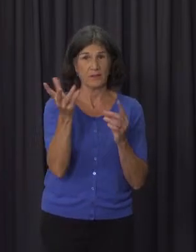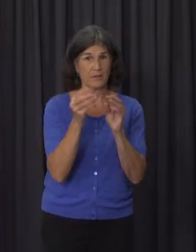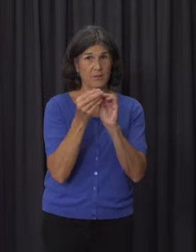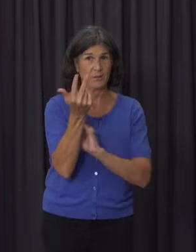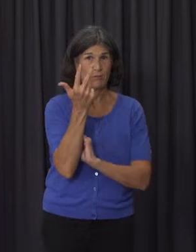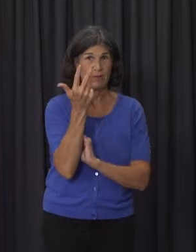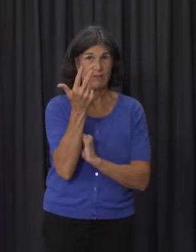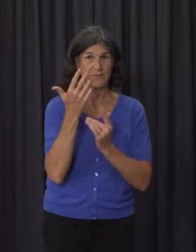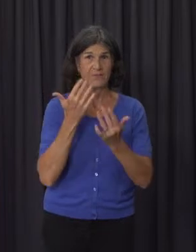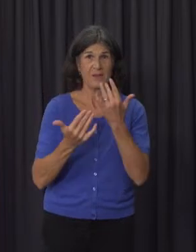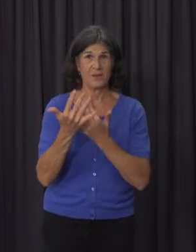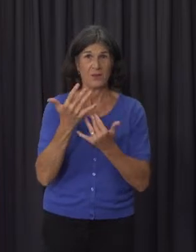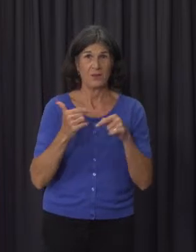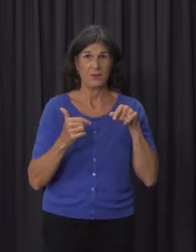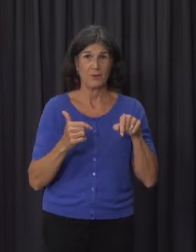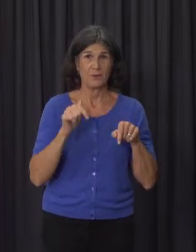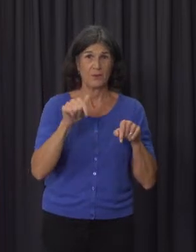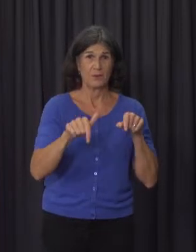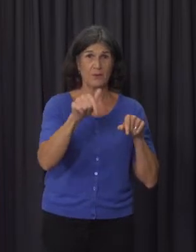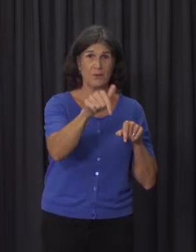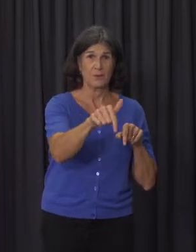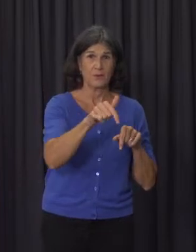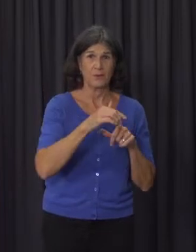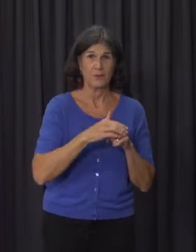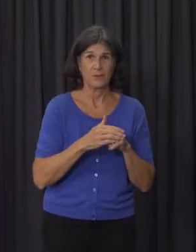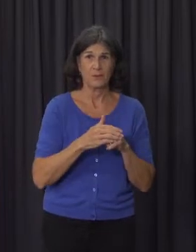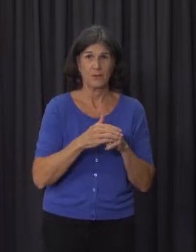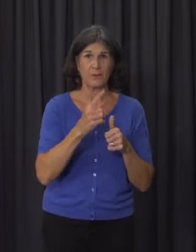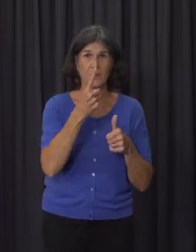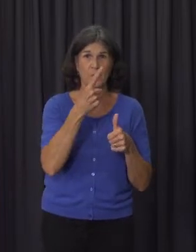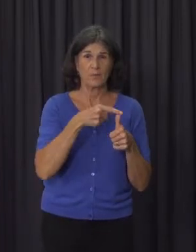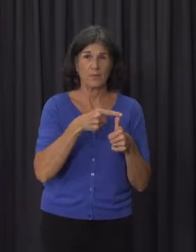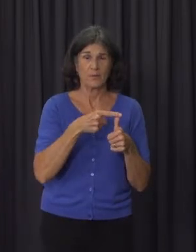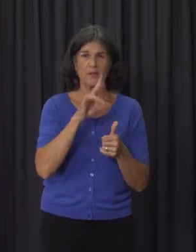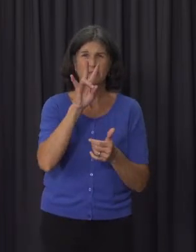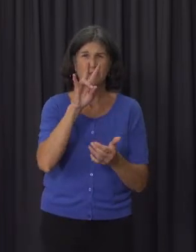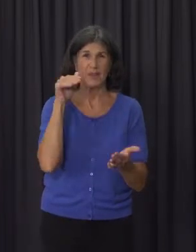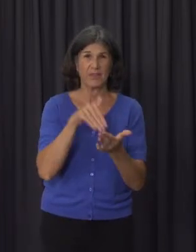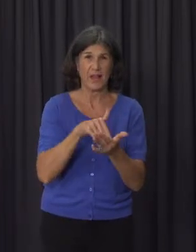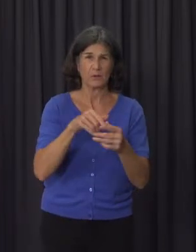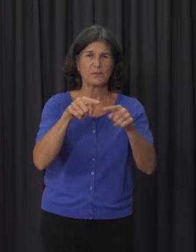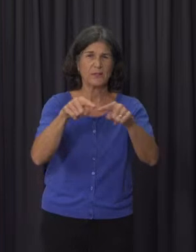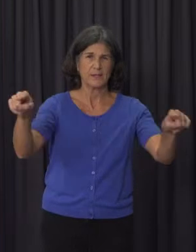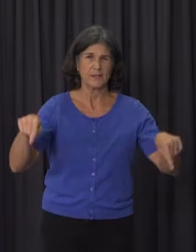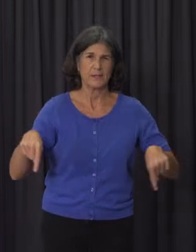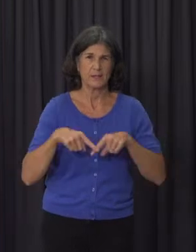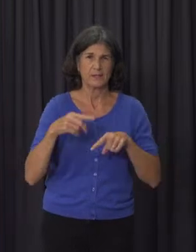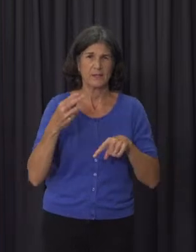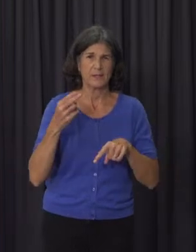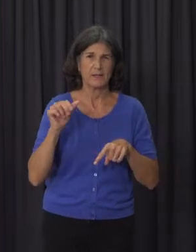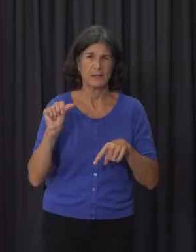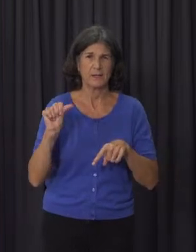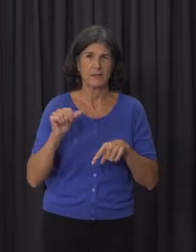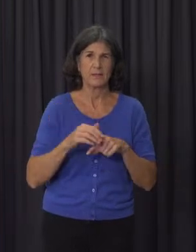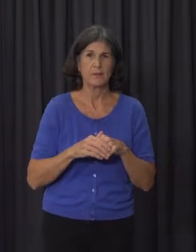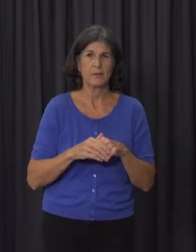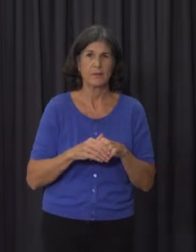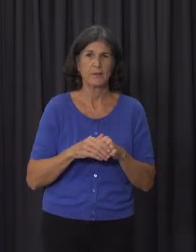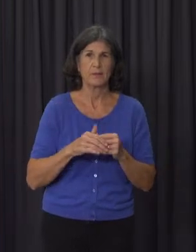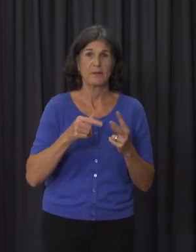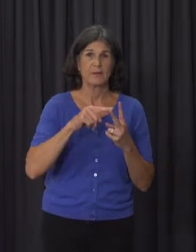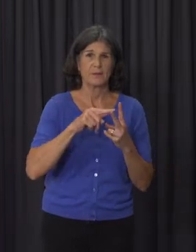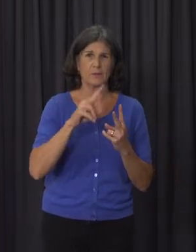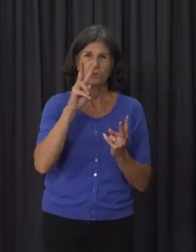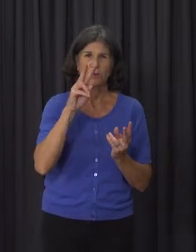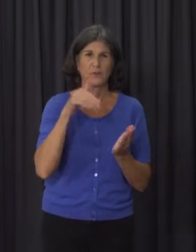over 7,000 hectares. WCU 002 is over 2,000. EWF 035 is